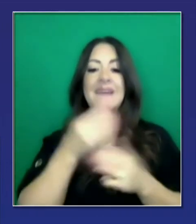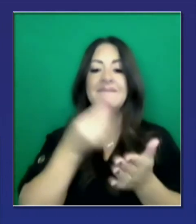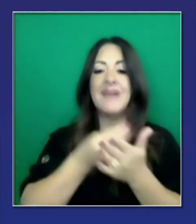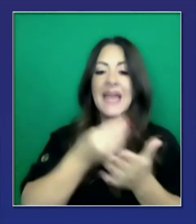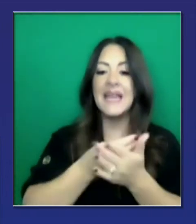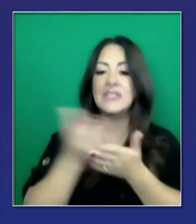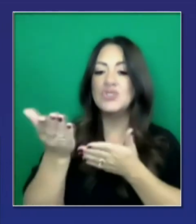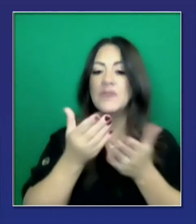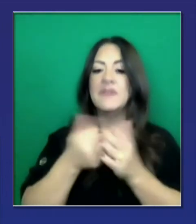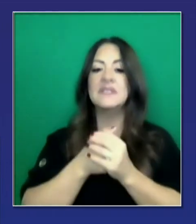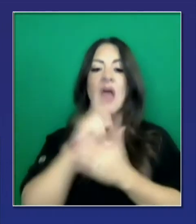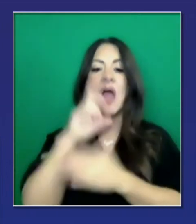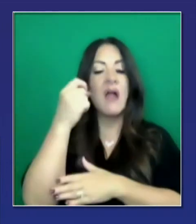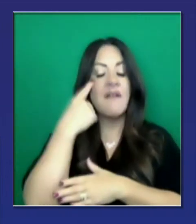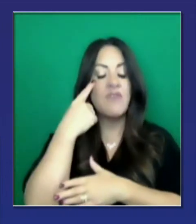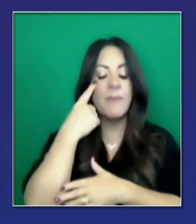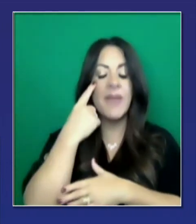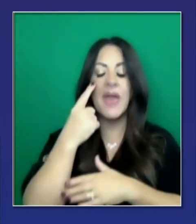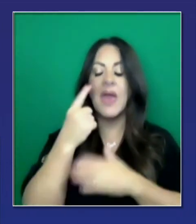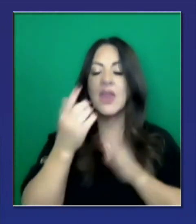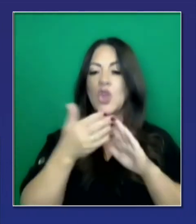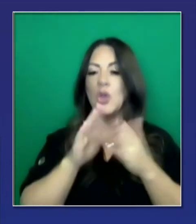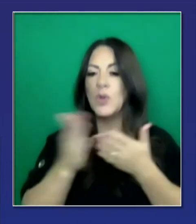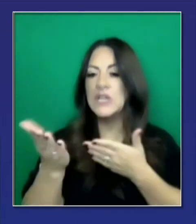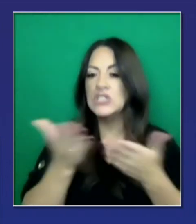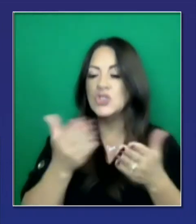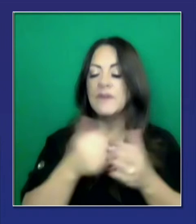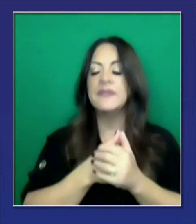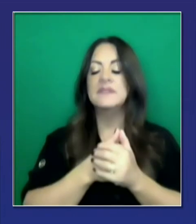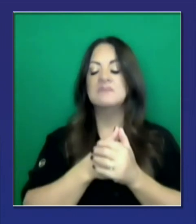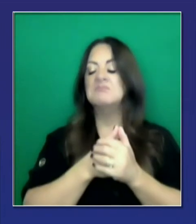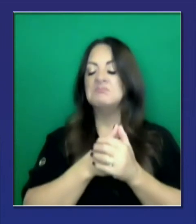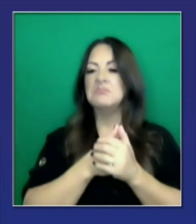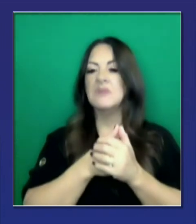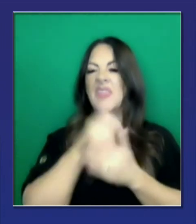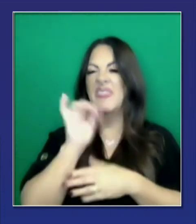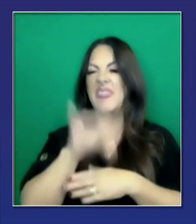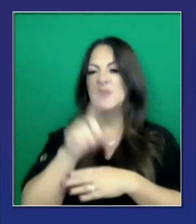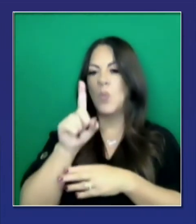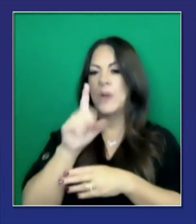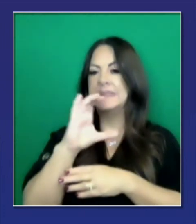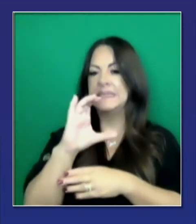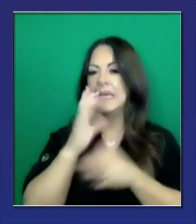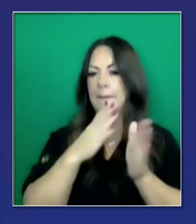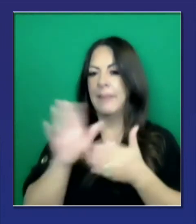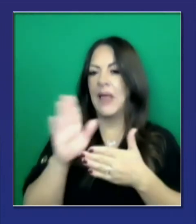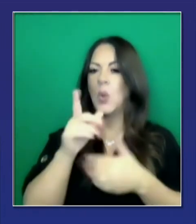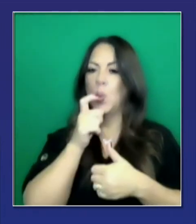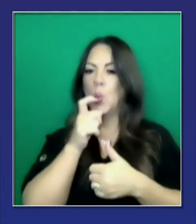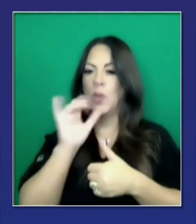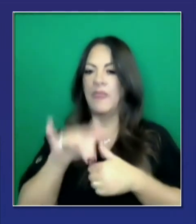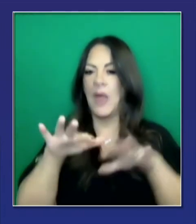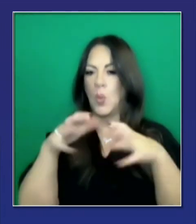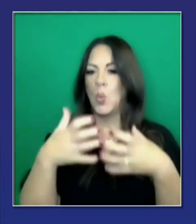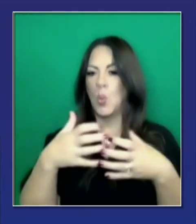advisory committee will discuss this preliminary phase 1C plan. They'll make adjustments. We'll